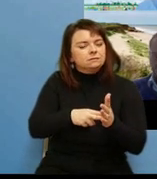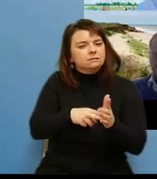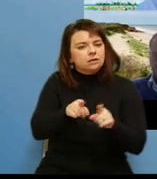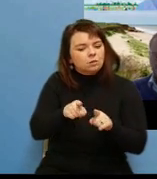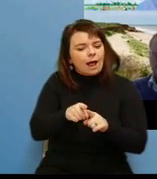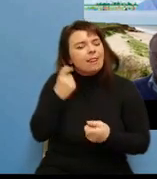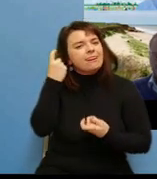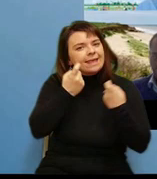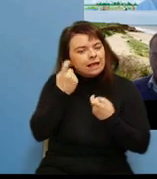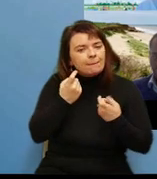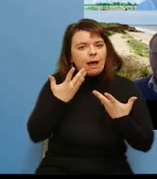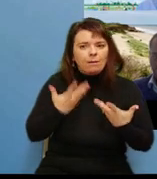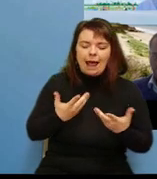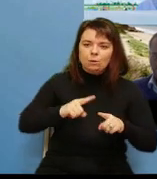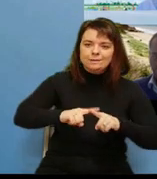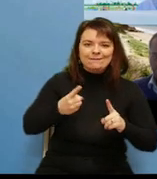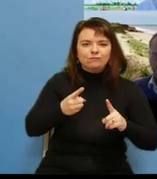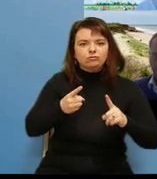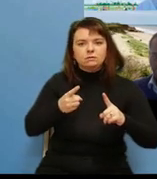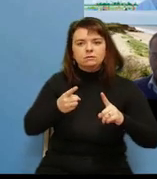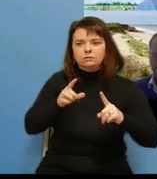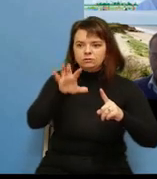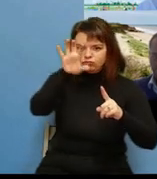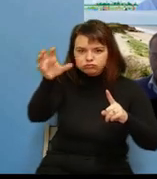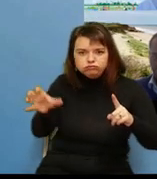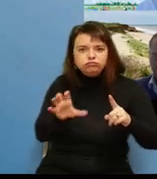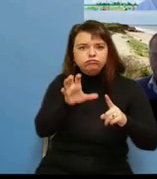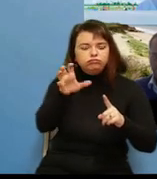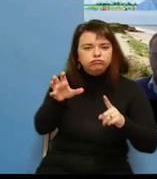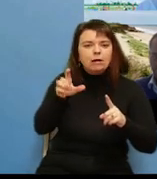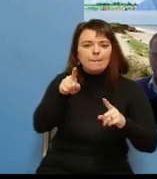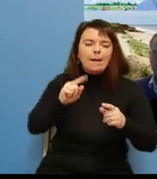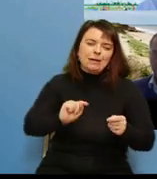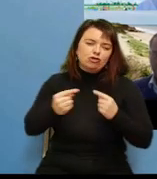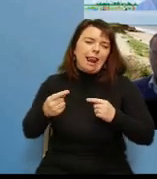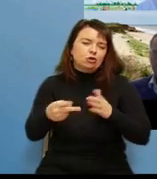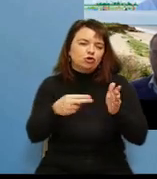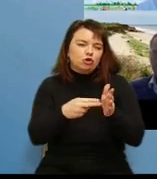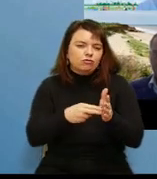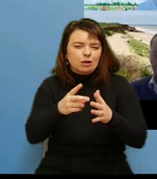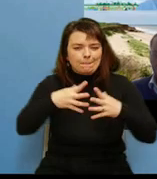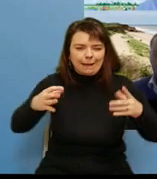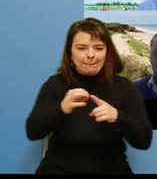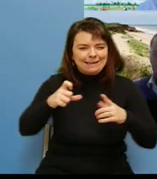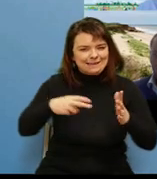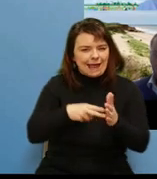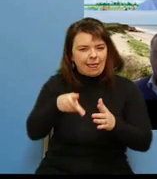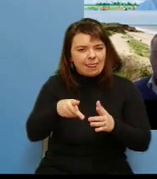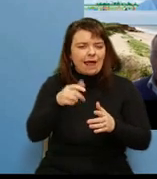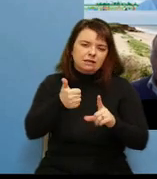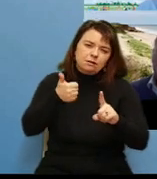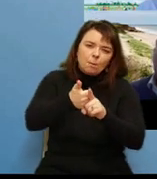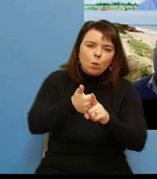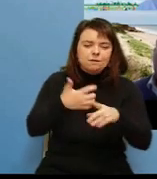well. So, and thinking about, knowing that we have different geographies across the patch, and obviously it might be challenging. Norwich has got one big PCN and a